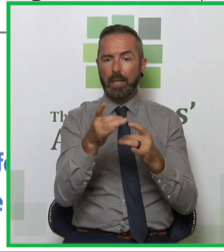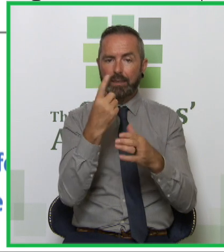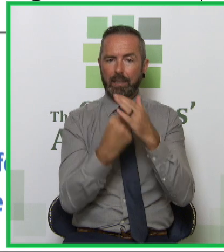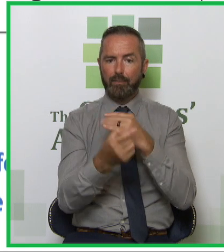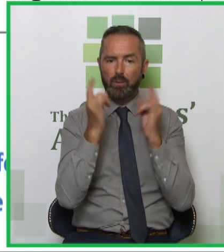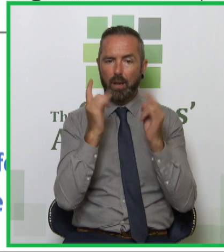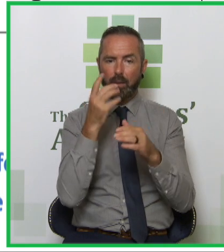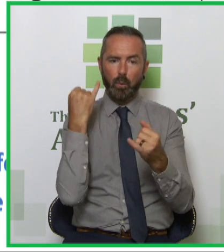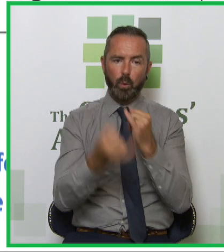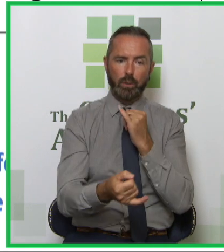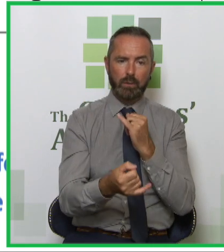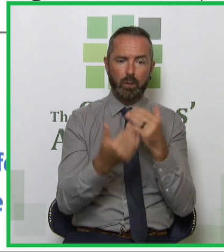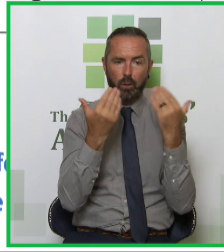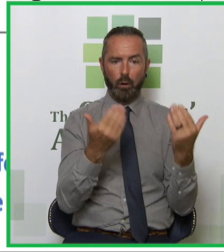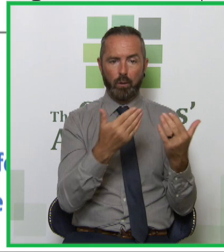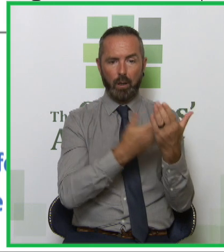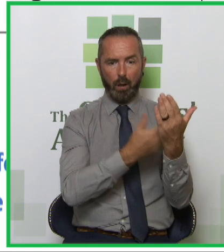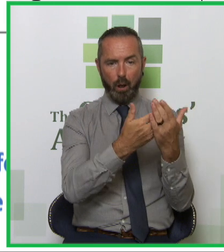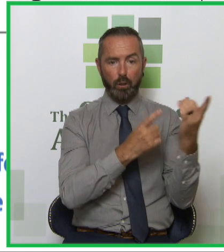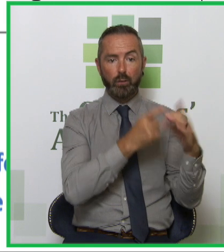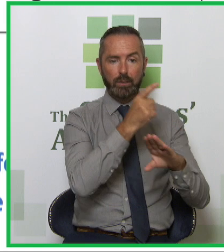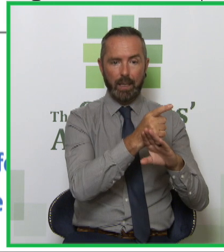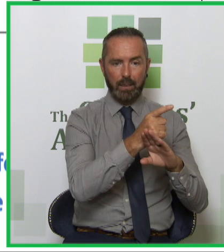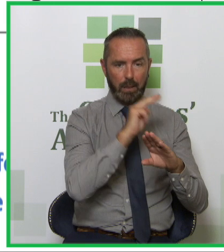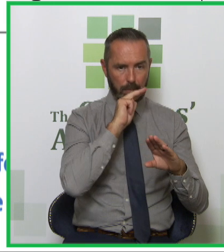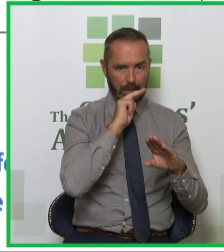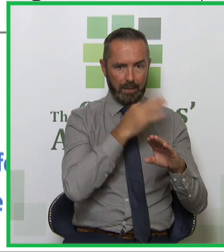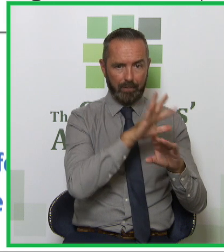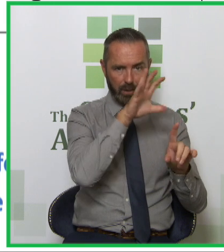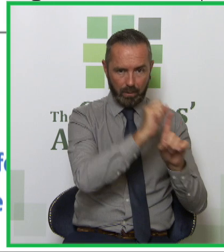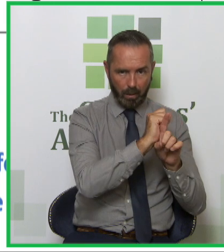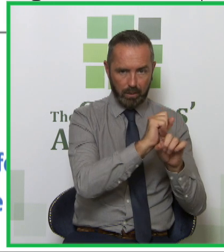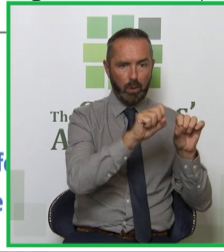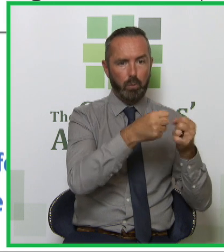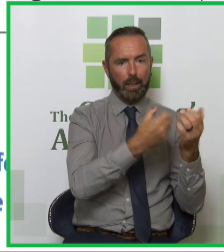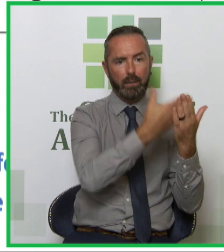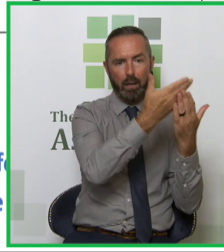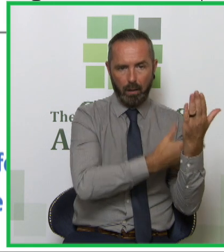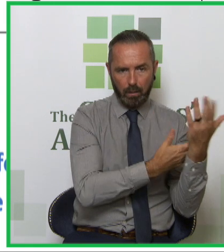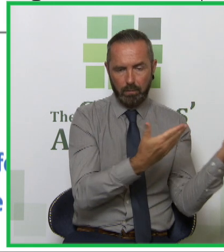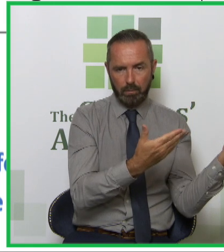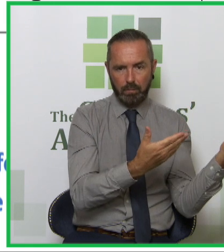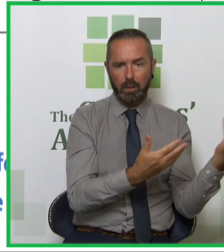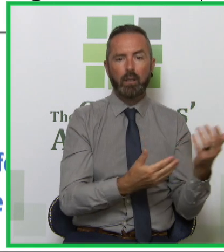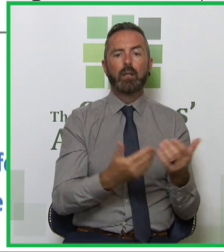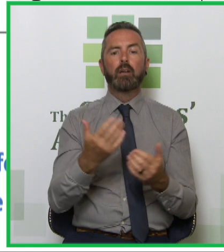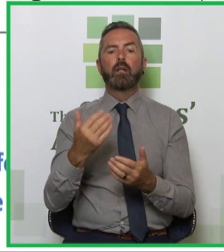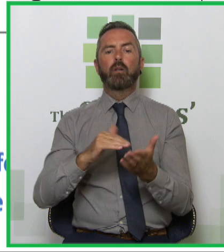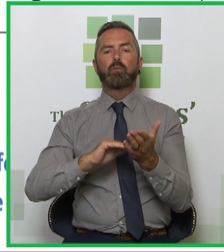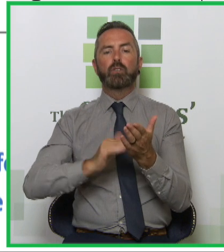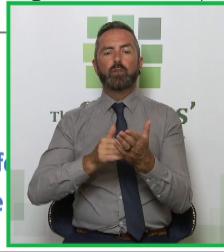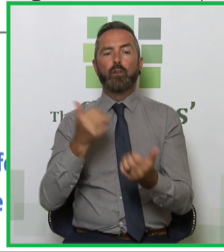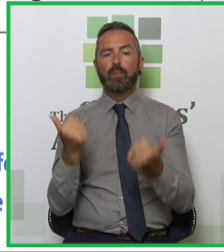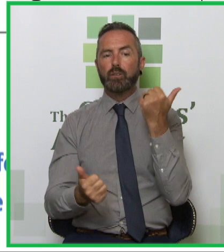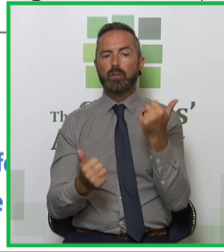current law does that, actively causes that. So restorative justice, if you think of it more broadly as